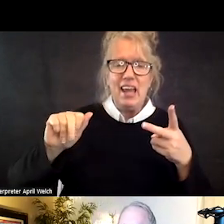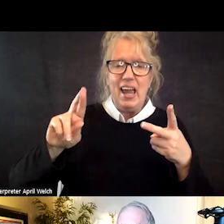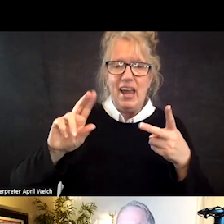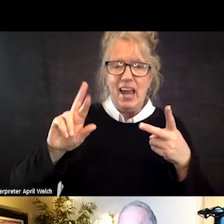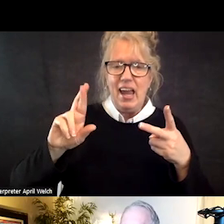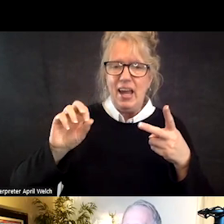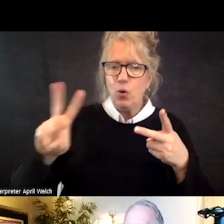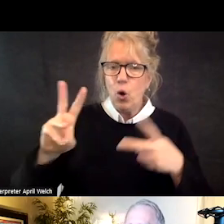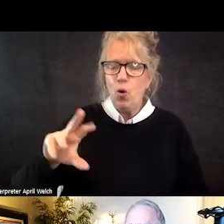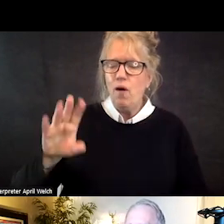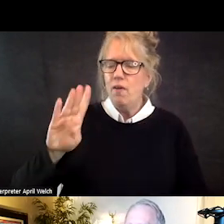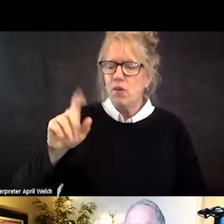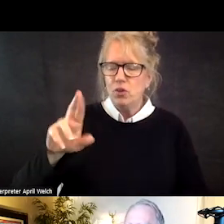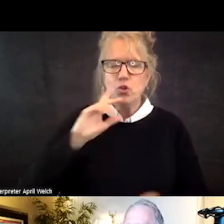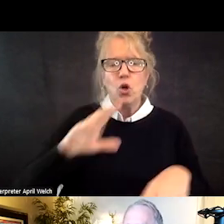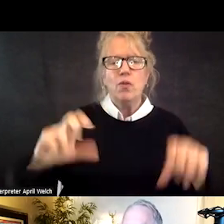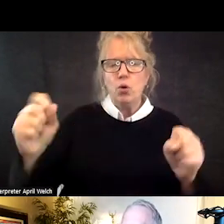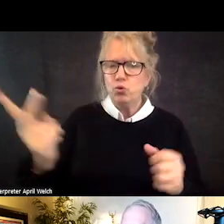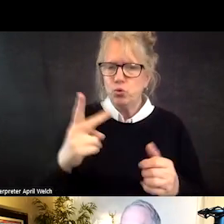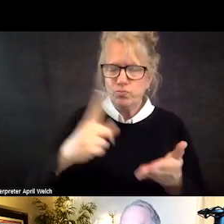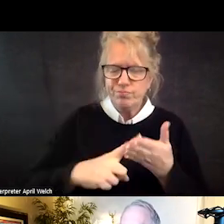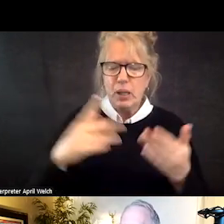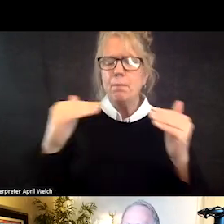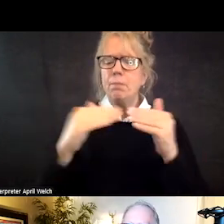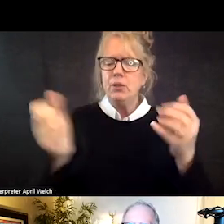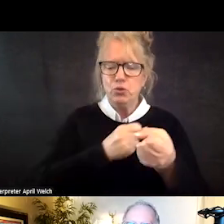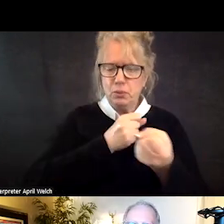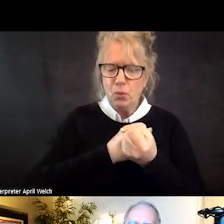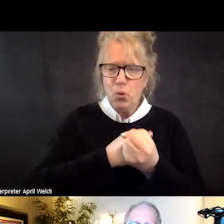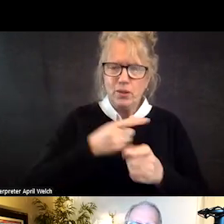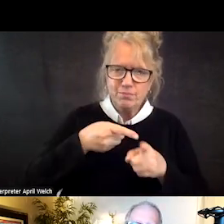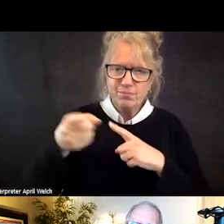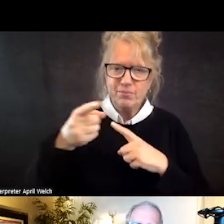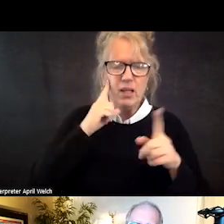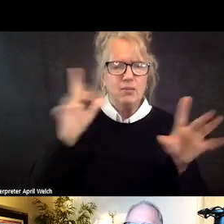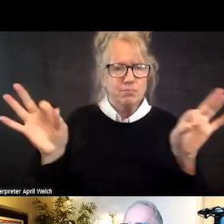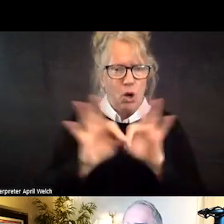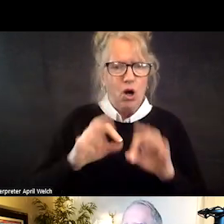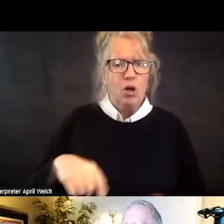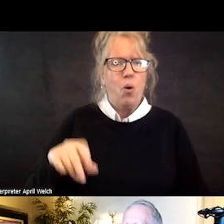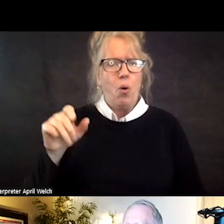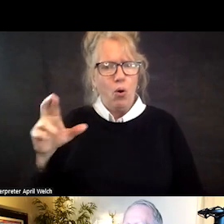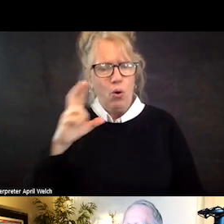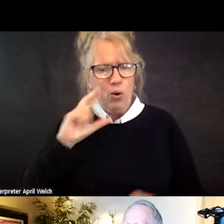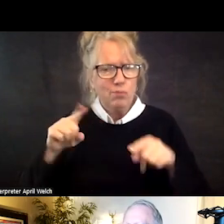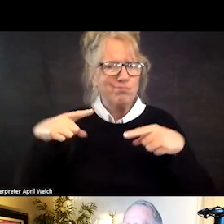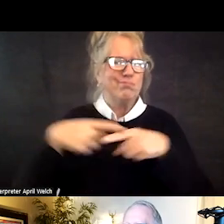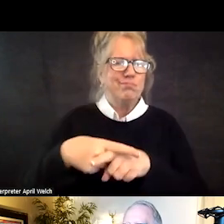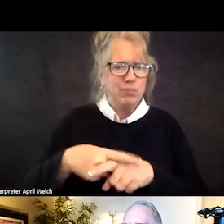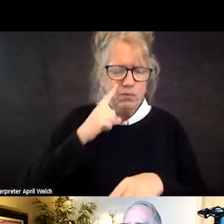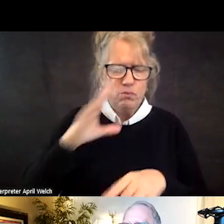in December took on this issue of peer support specialist, a vital partner or incongruent role with crisis